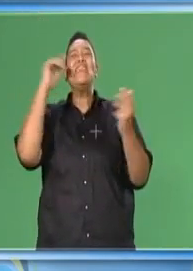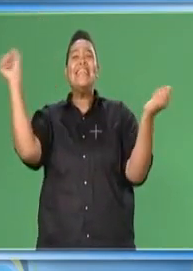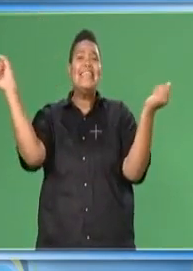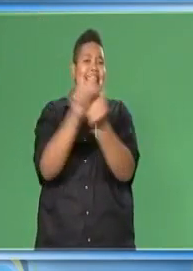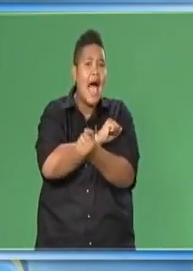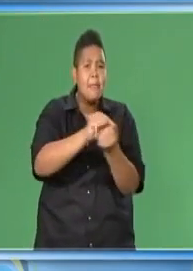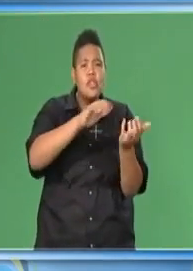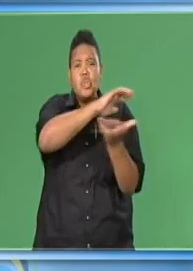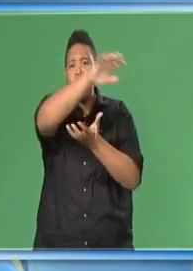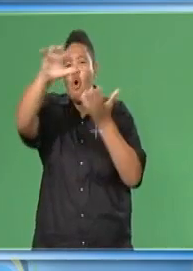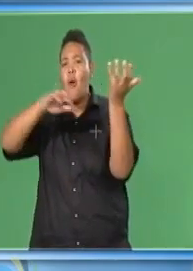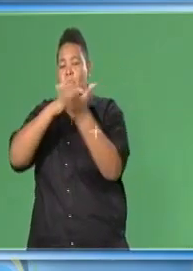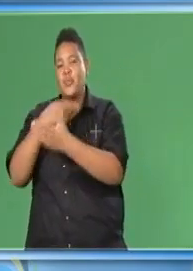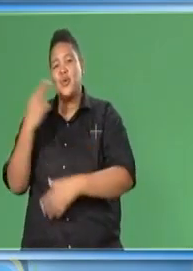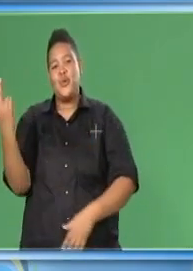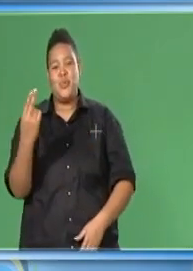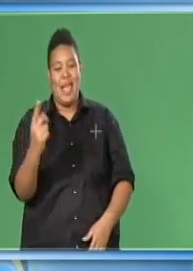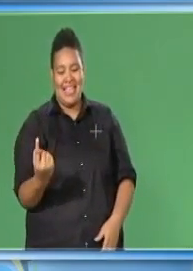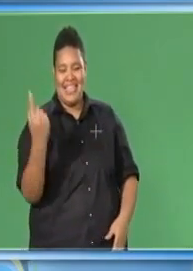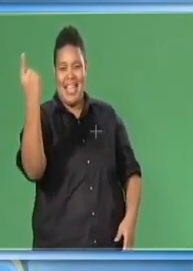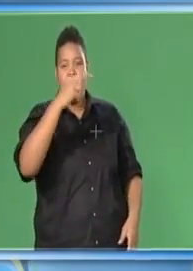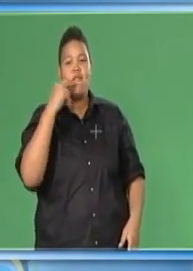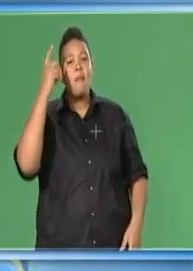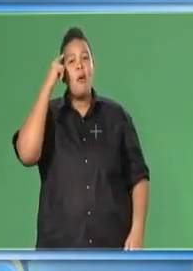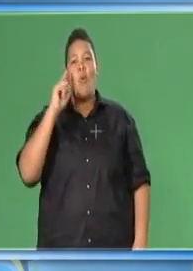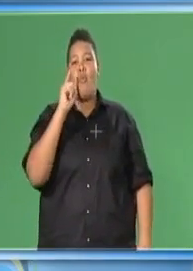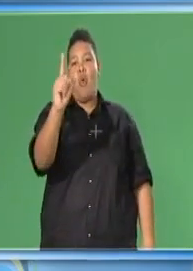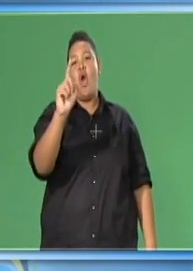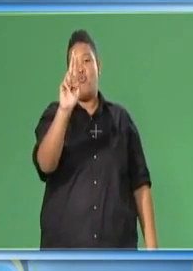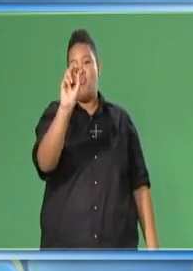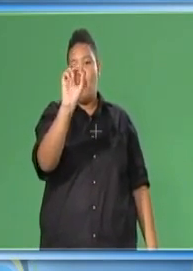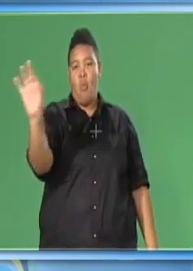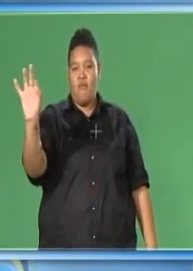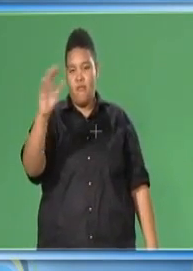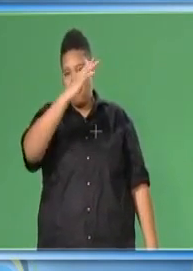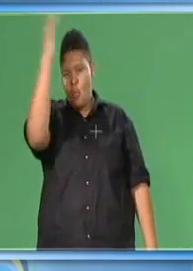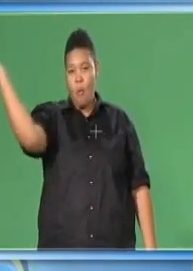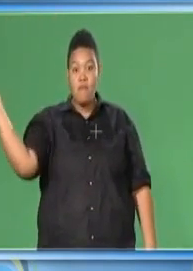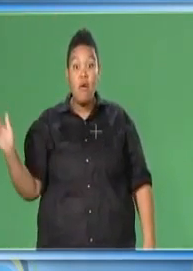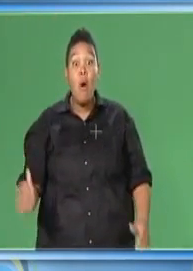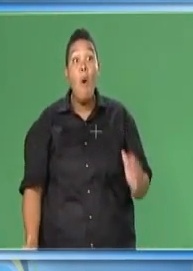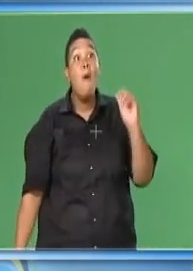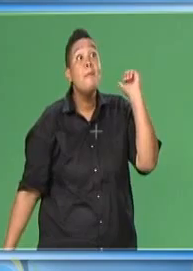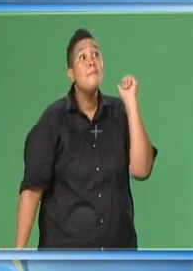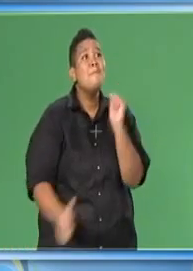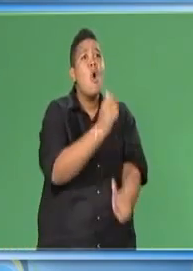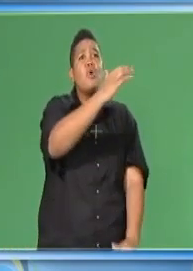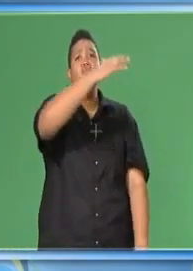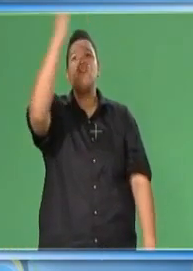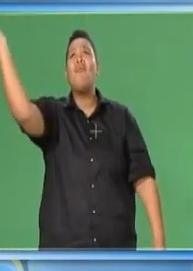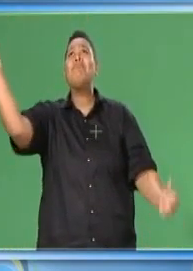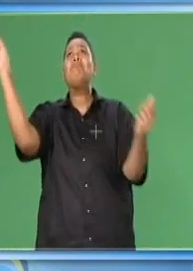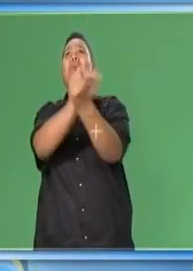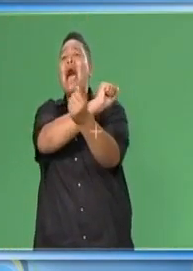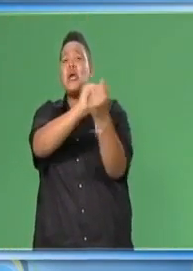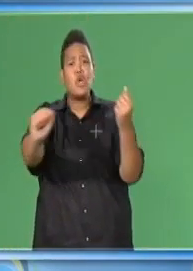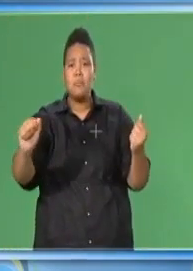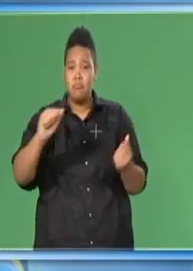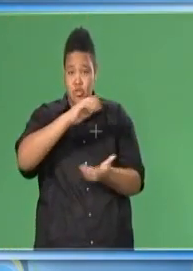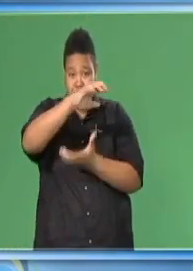indicate physical or mental activity, an action that someone or something can do. In the sentence, they